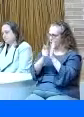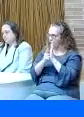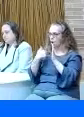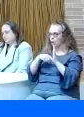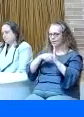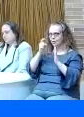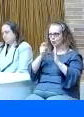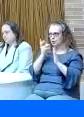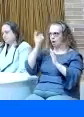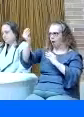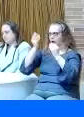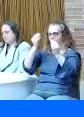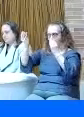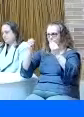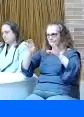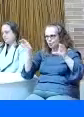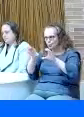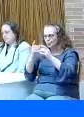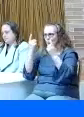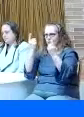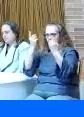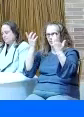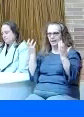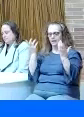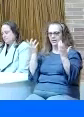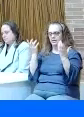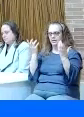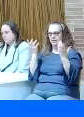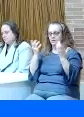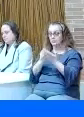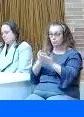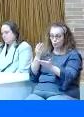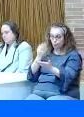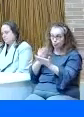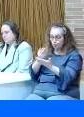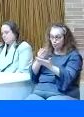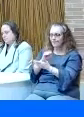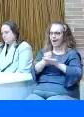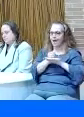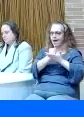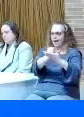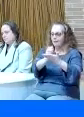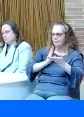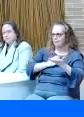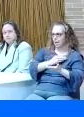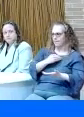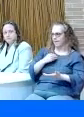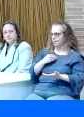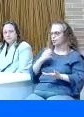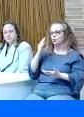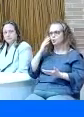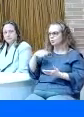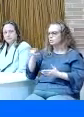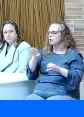at it and said now wait a minute this makes good business sense to be um a positive person in the real